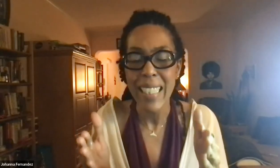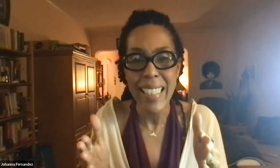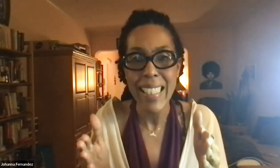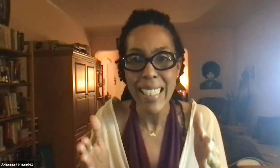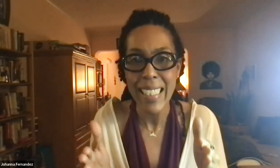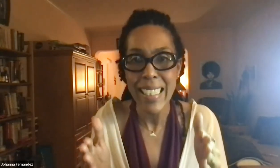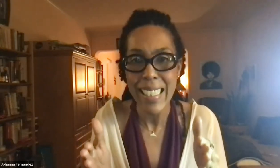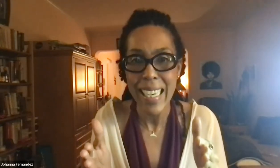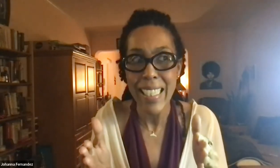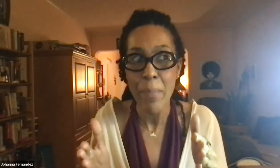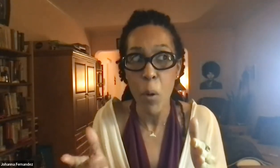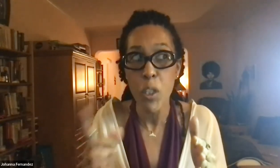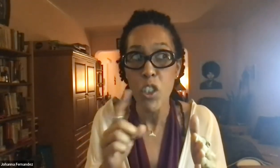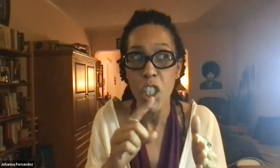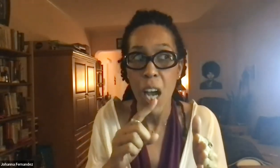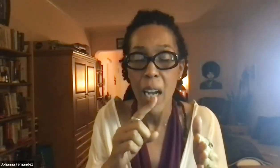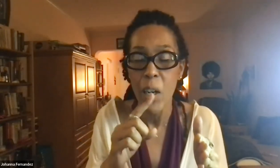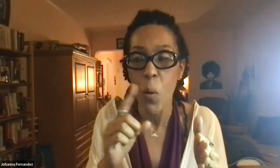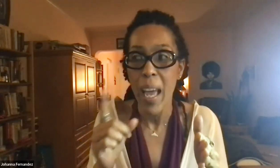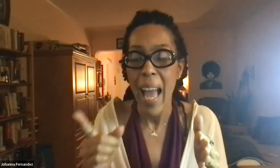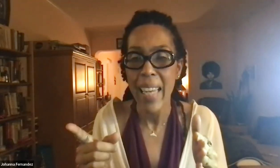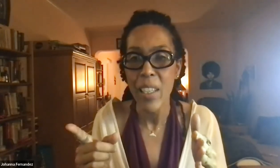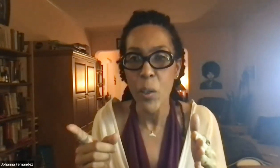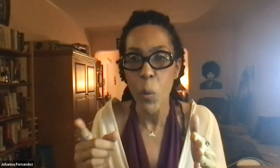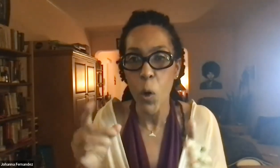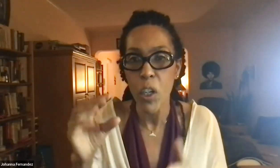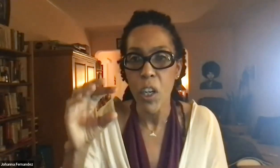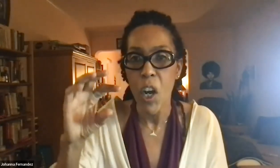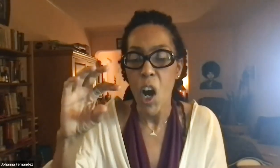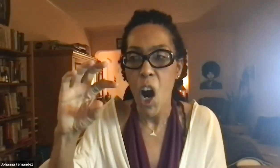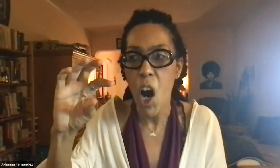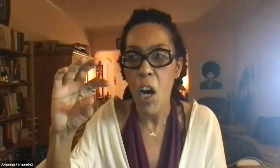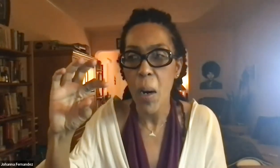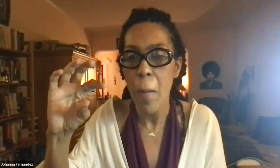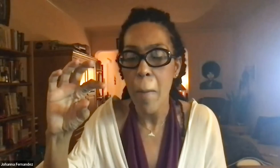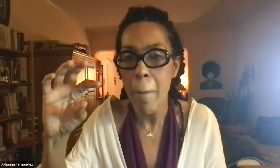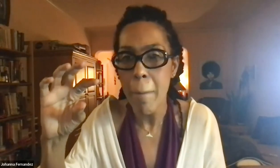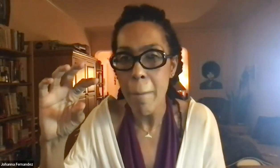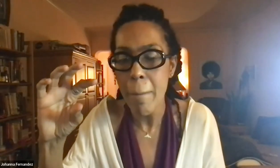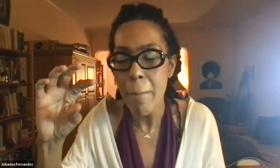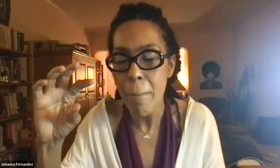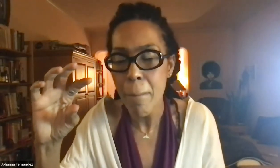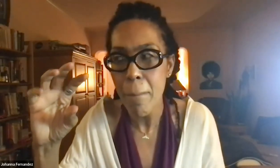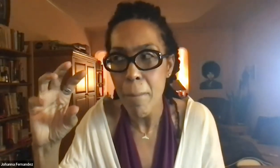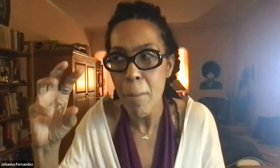after like 1966, both in Chicago and in New York, are